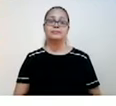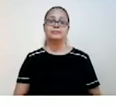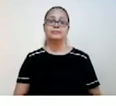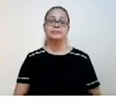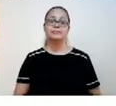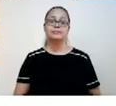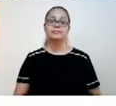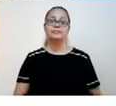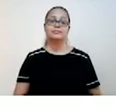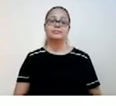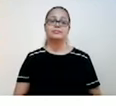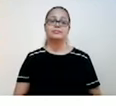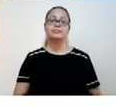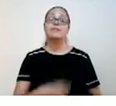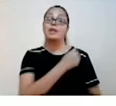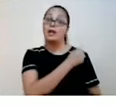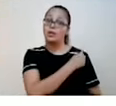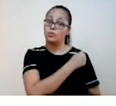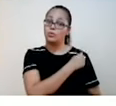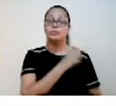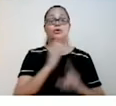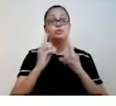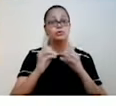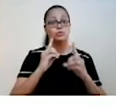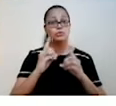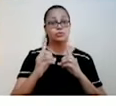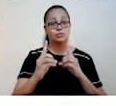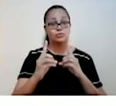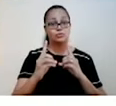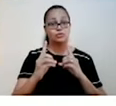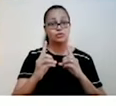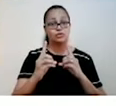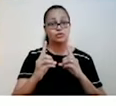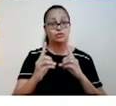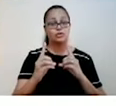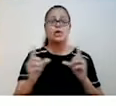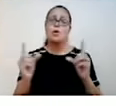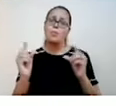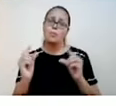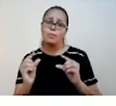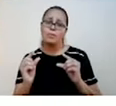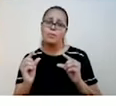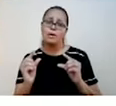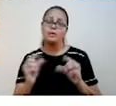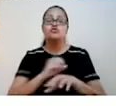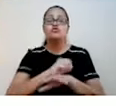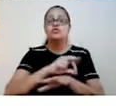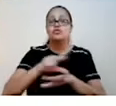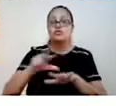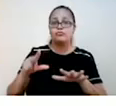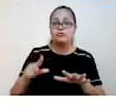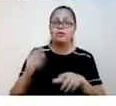parte de diversos nutrientes que a gente acaba consumindo ao fazer a nossa